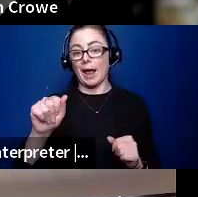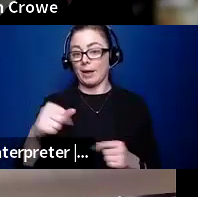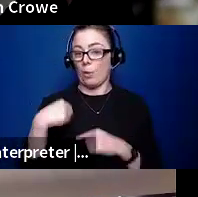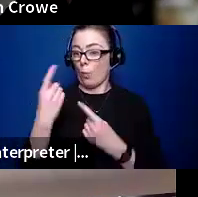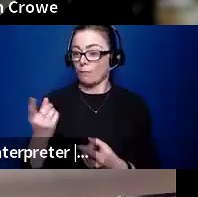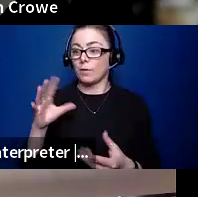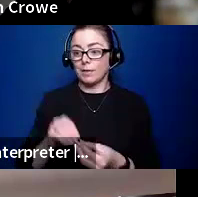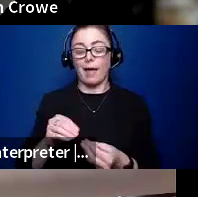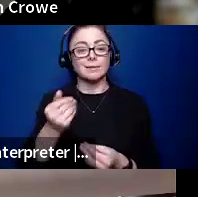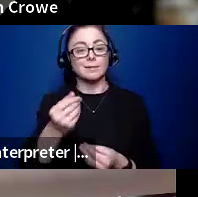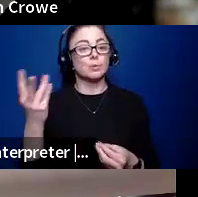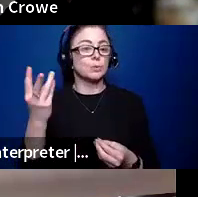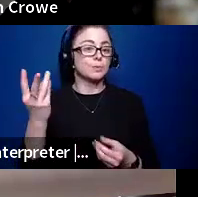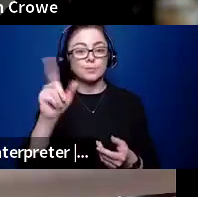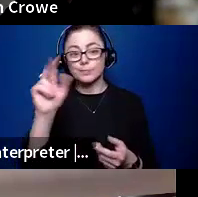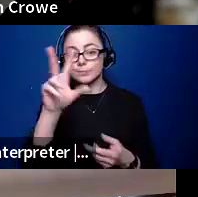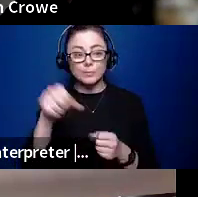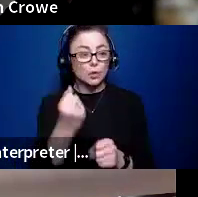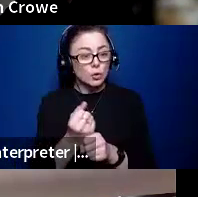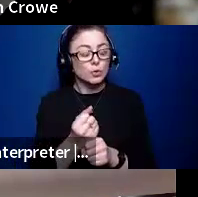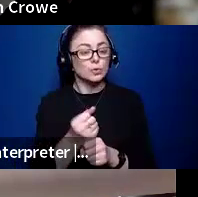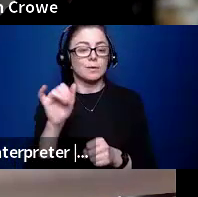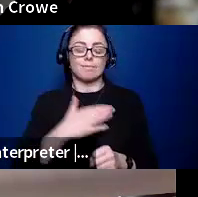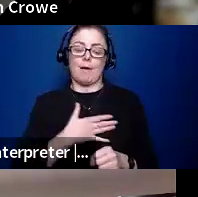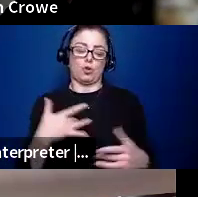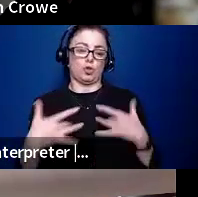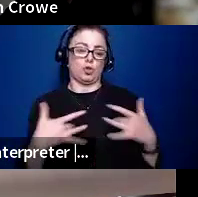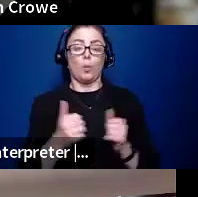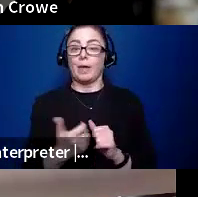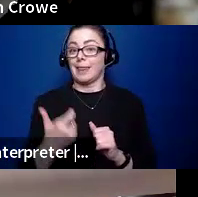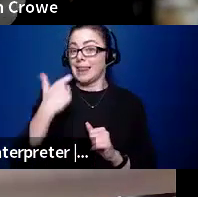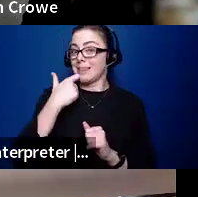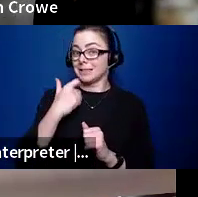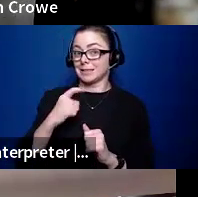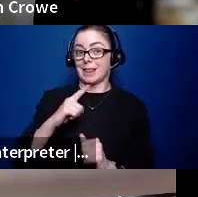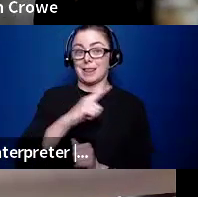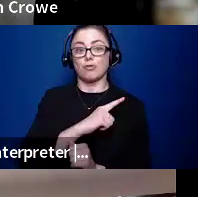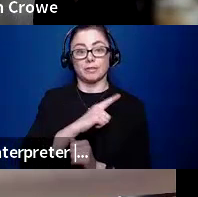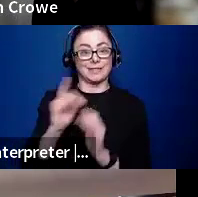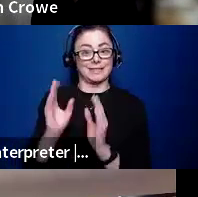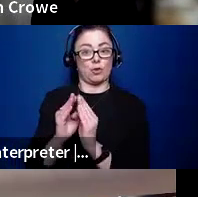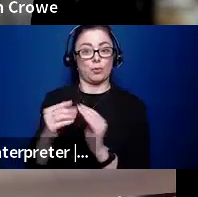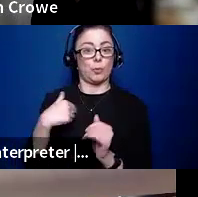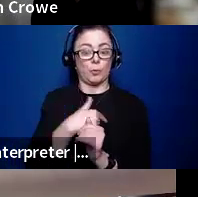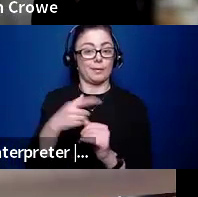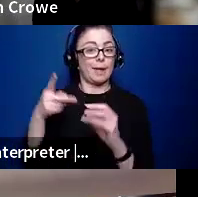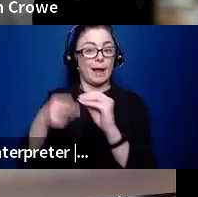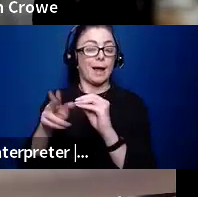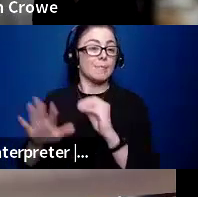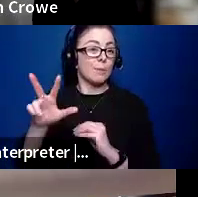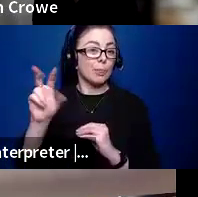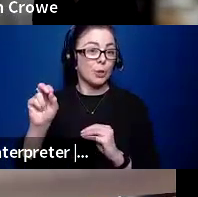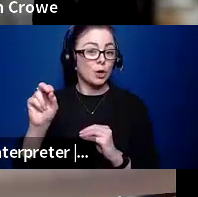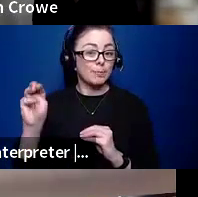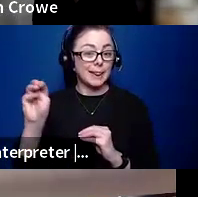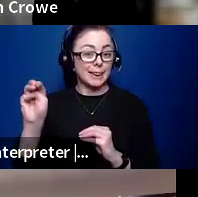decades. And this has me concerned. So with this last legislative session, we had a cut of about 30 million above what our expected